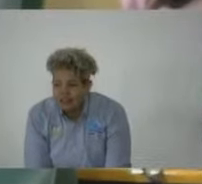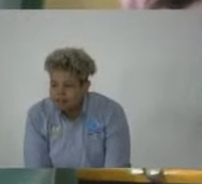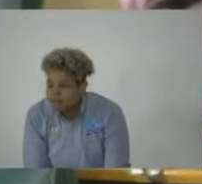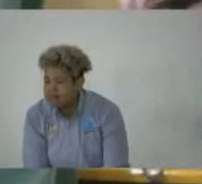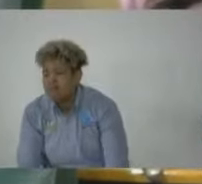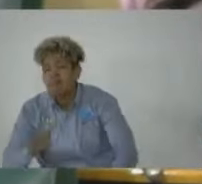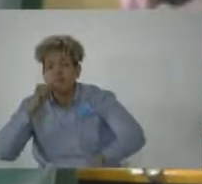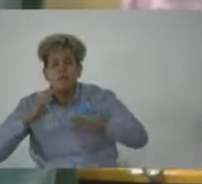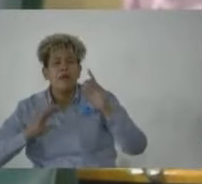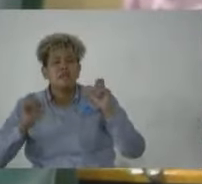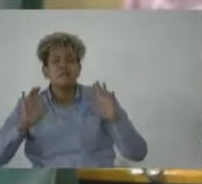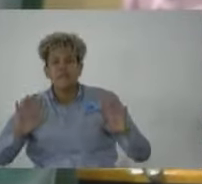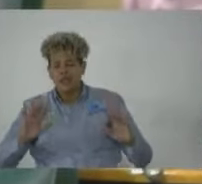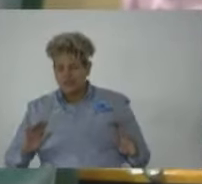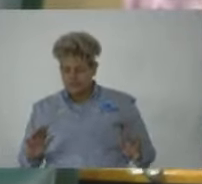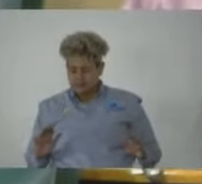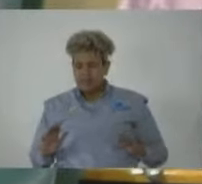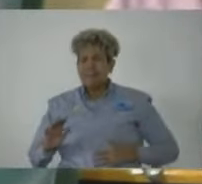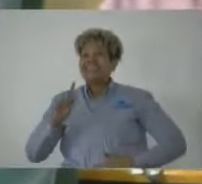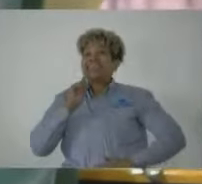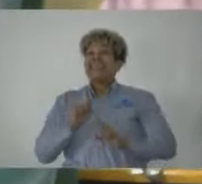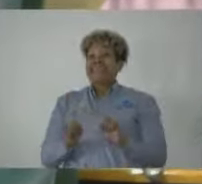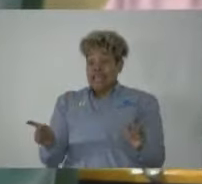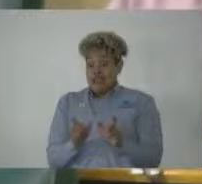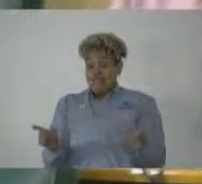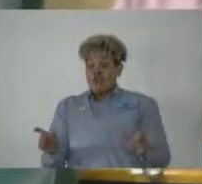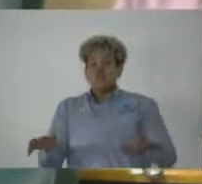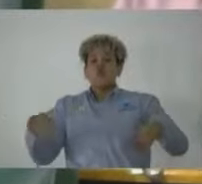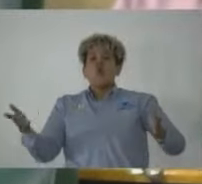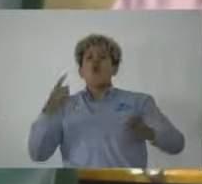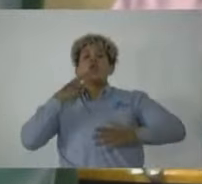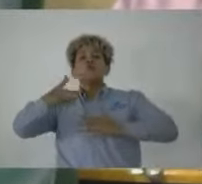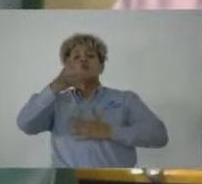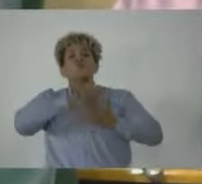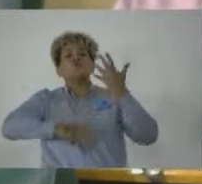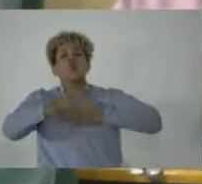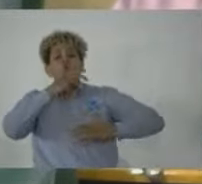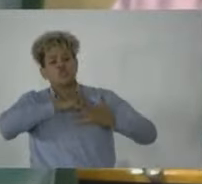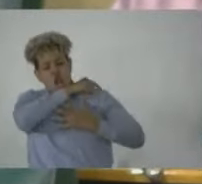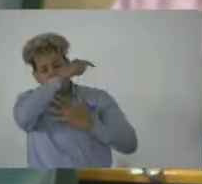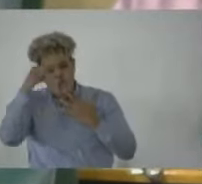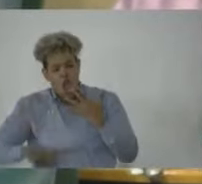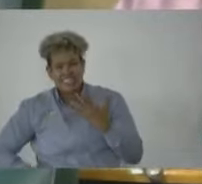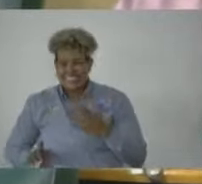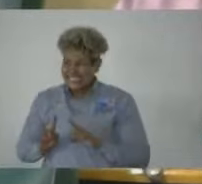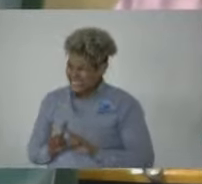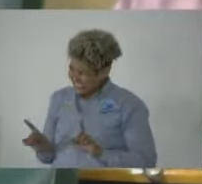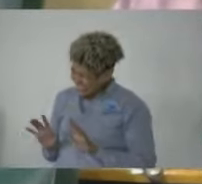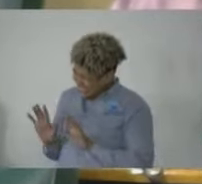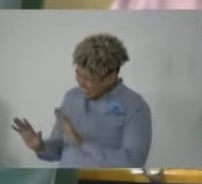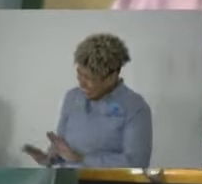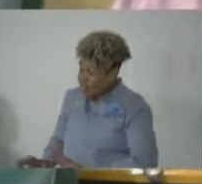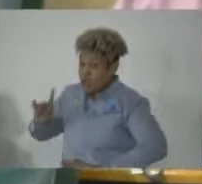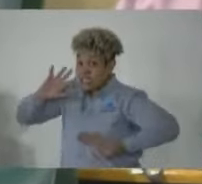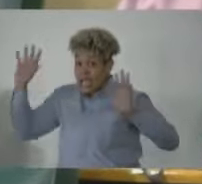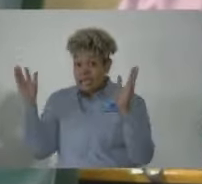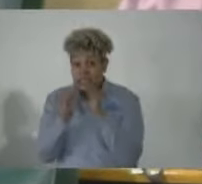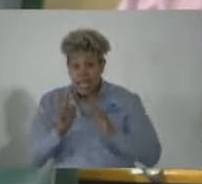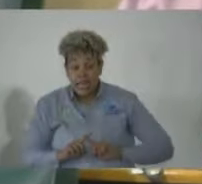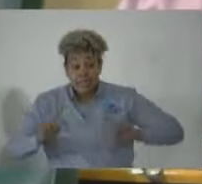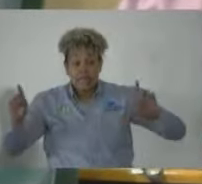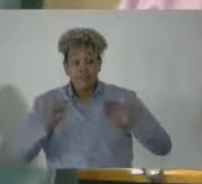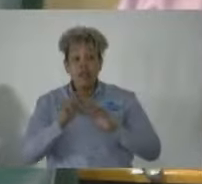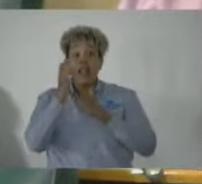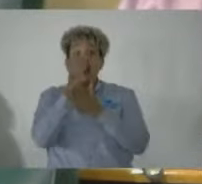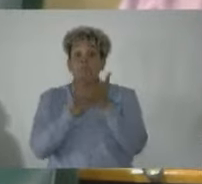Madam Speaker, the difference is that the social conditions were entirely different, and they were entirely different in large